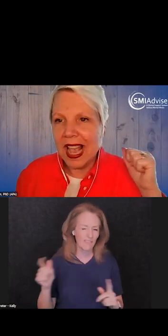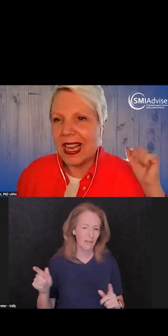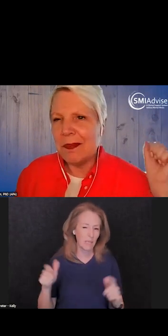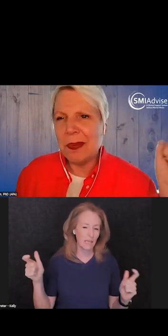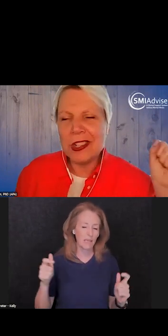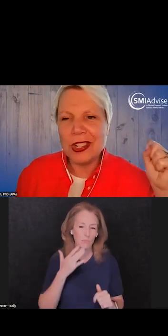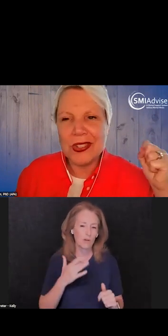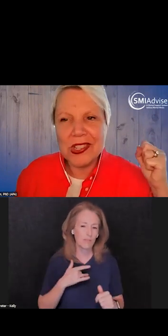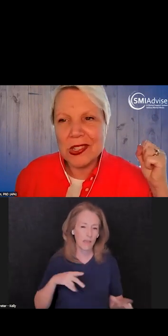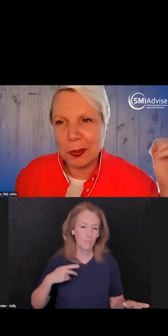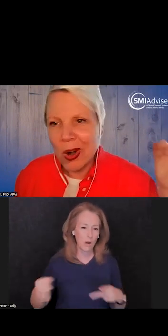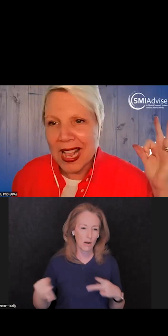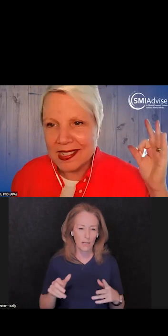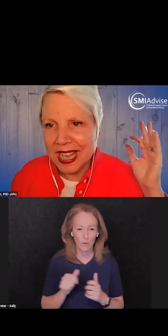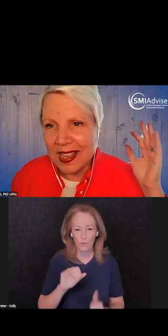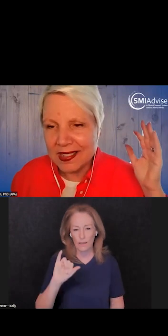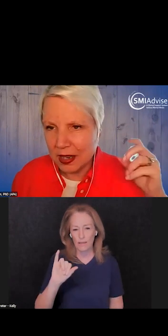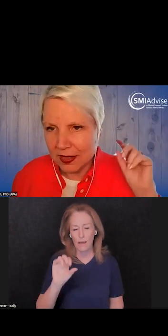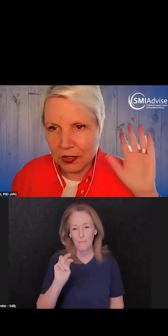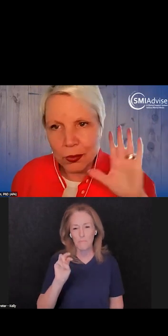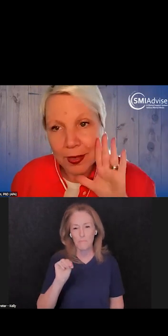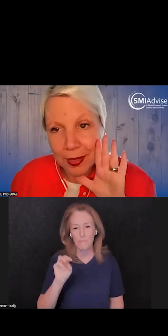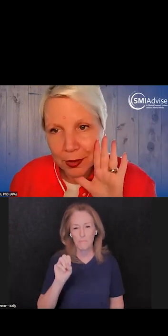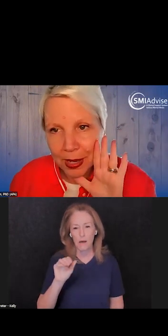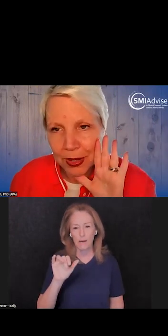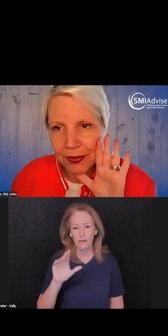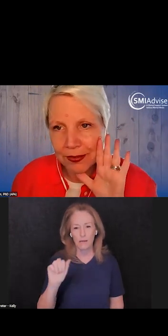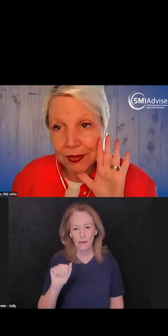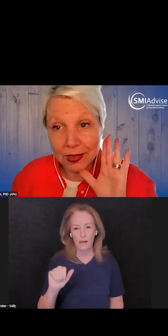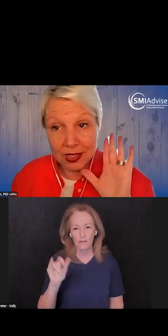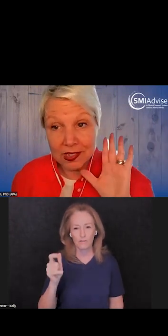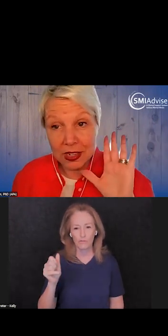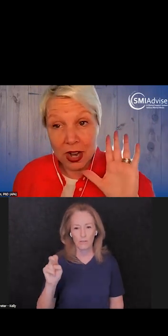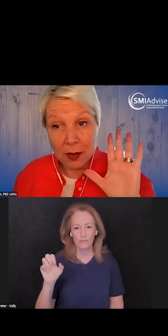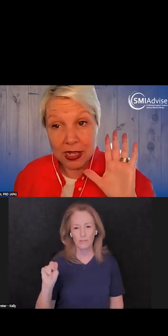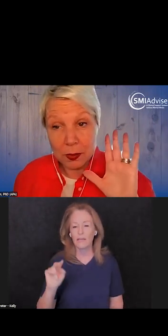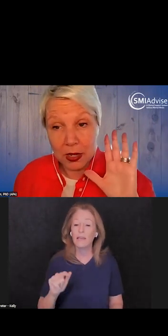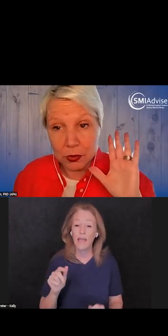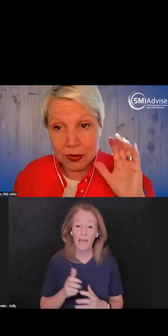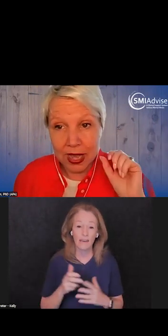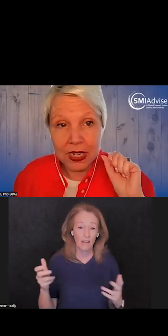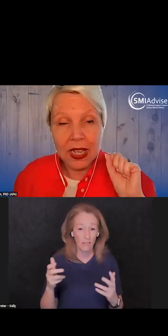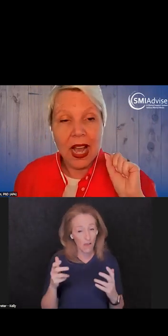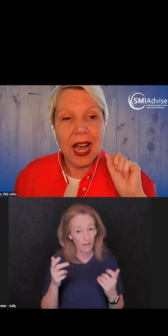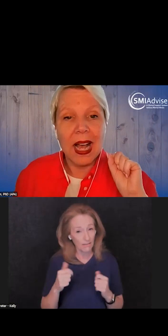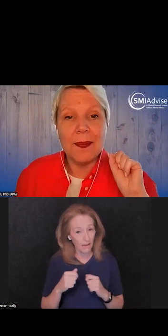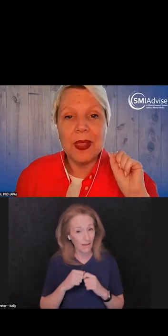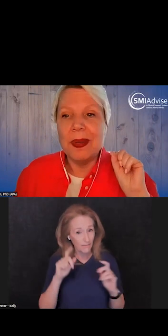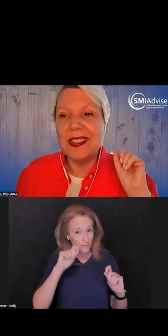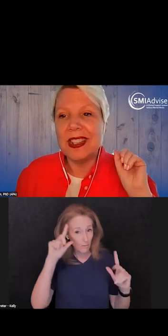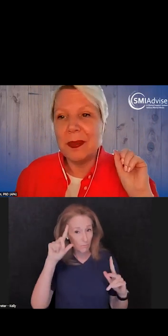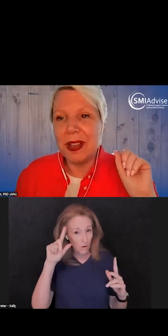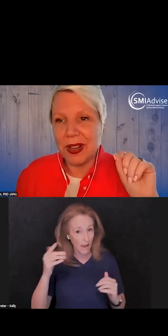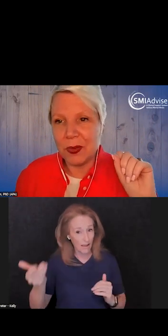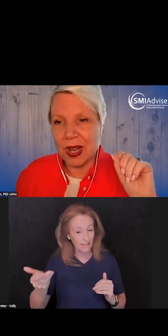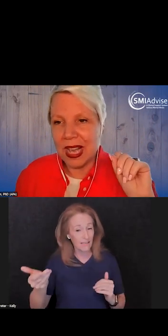here and a bunch of surprise guests. This is where I think you might want to consider how many speakers we've had. But